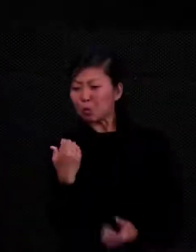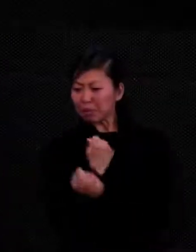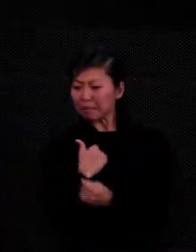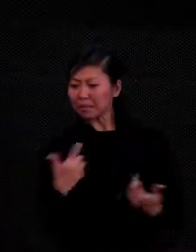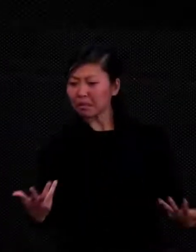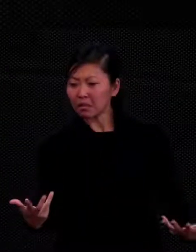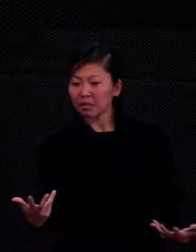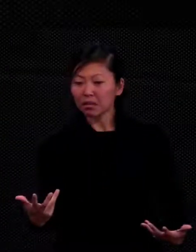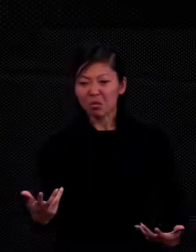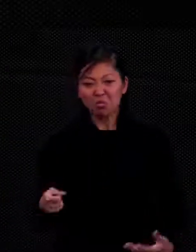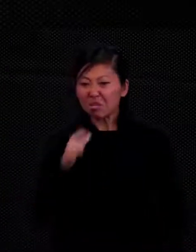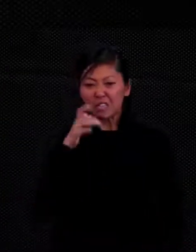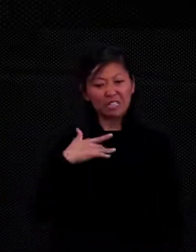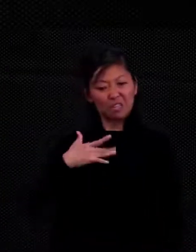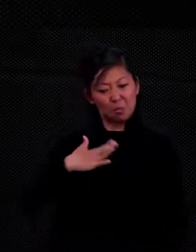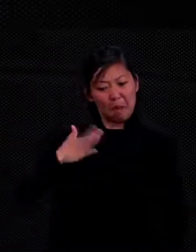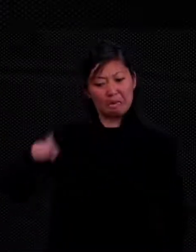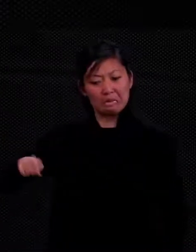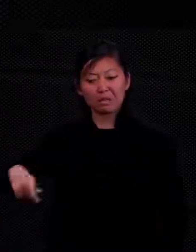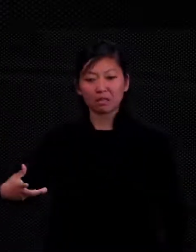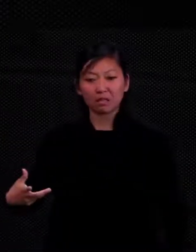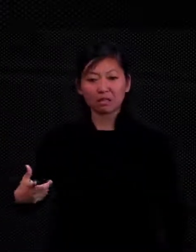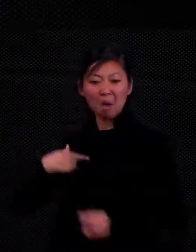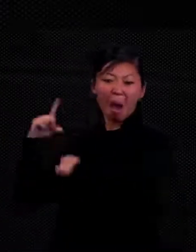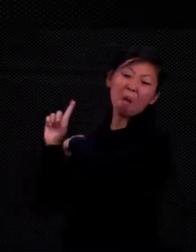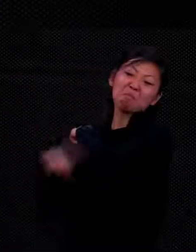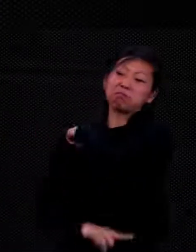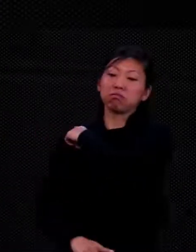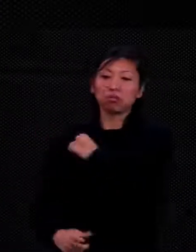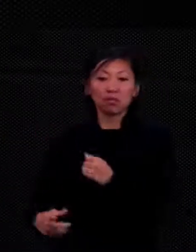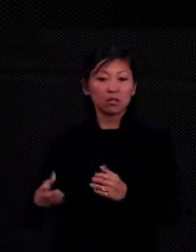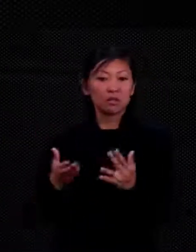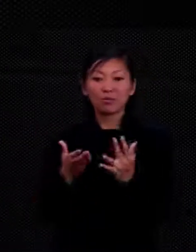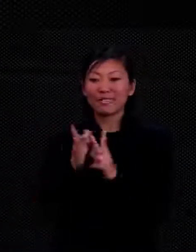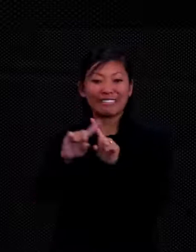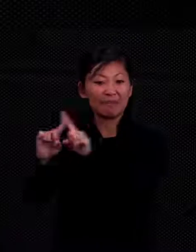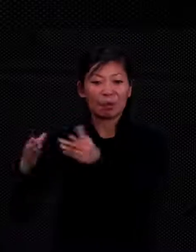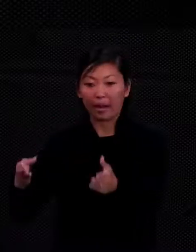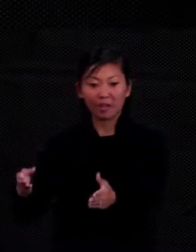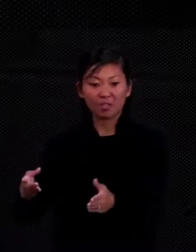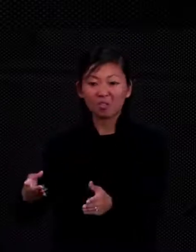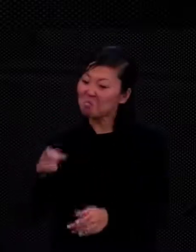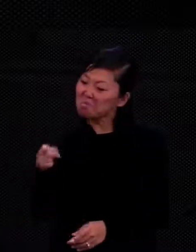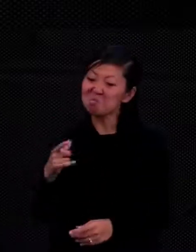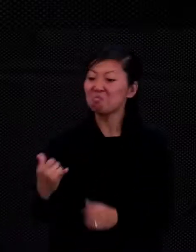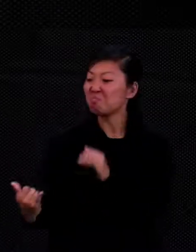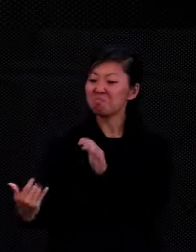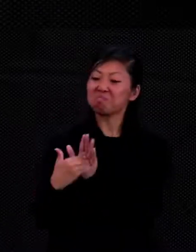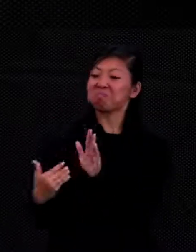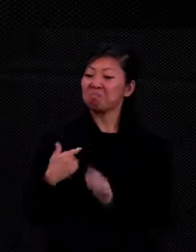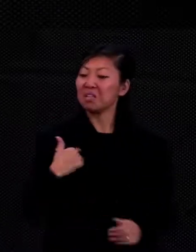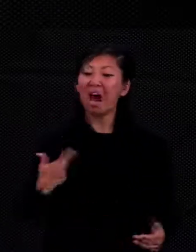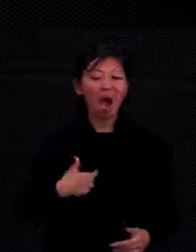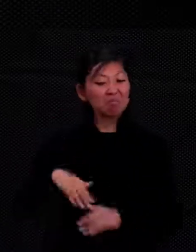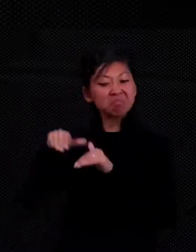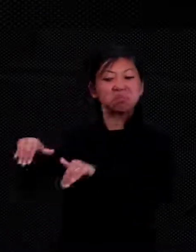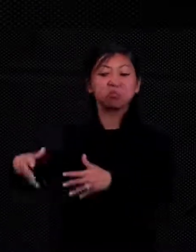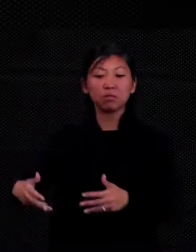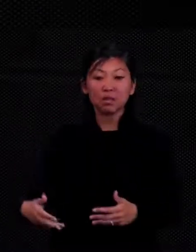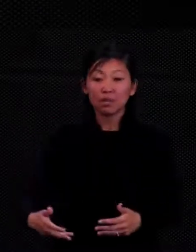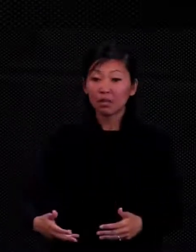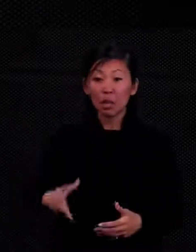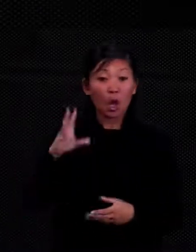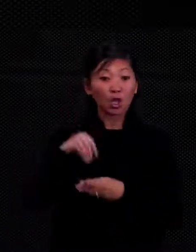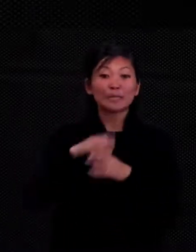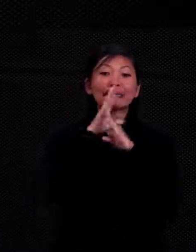seem insensitive to our needs. So we strike back in a variety of ways to punishment for their wrongs against us. We include everything from